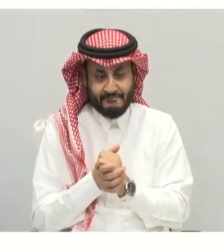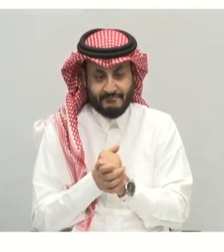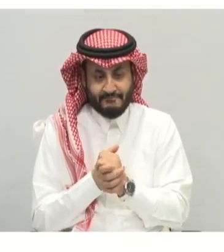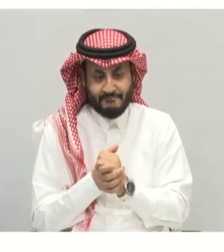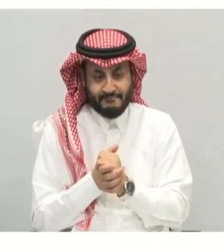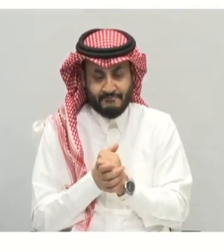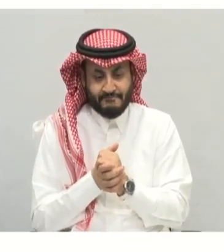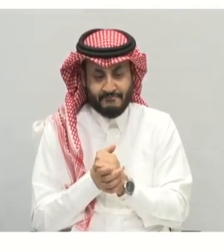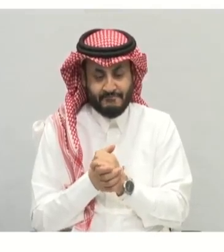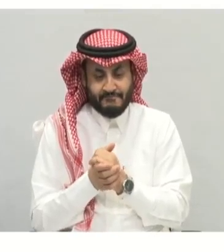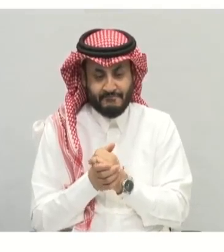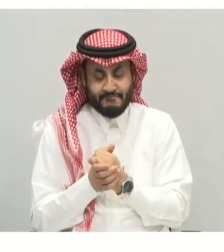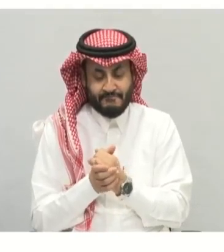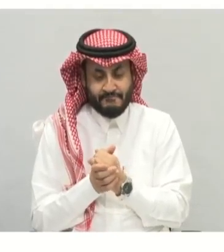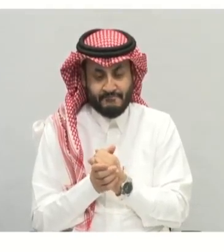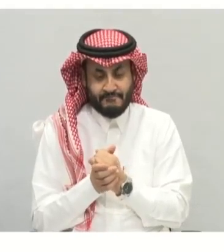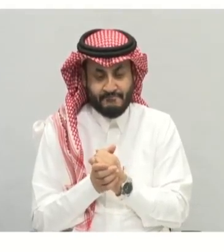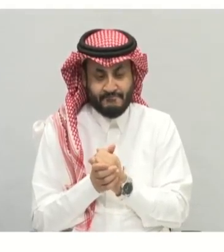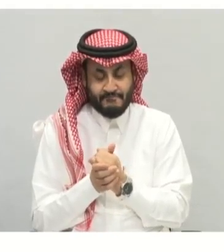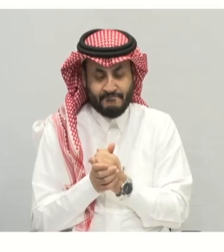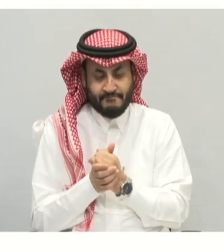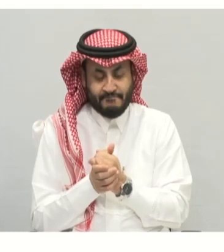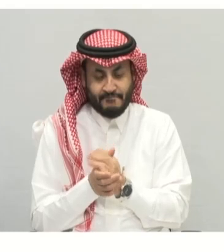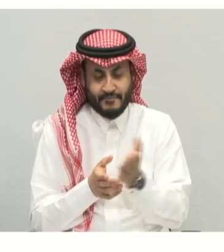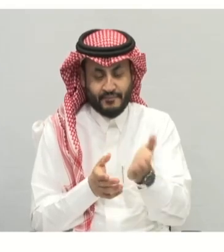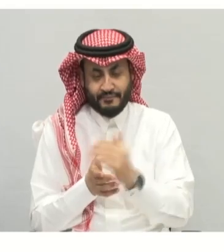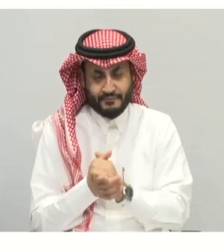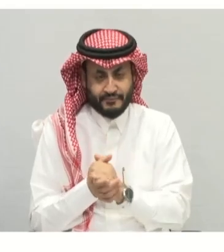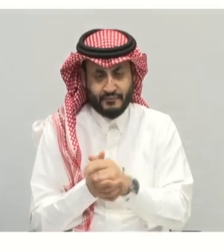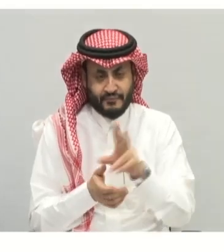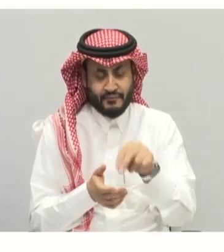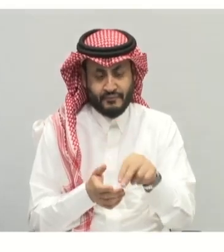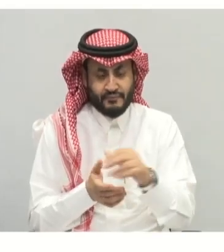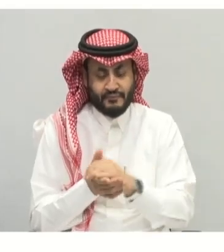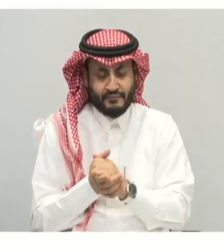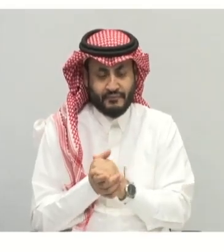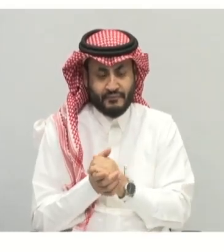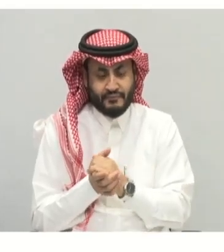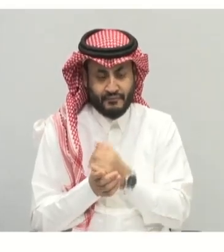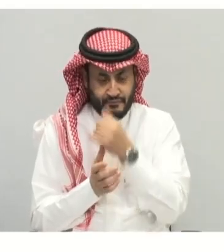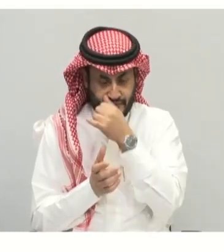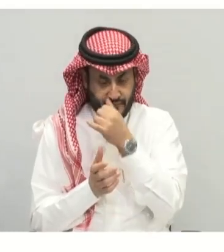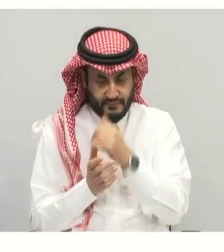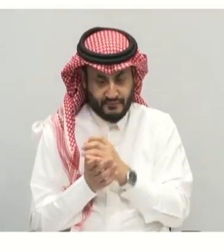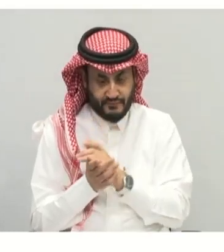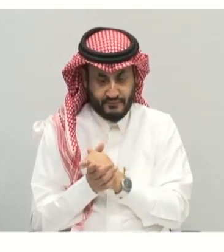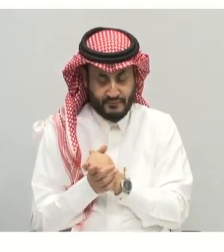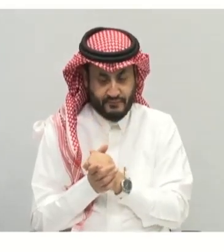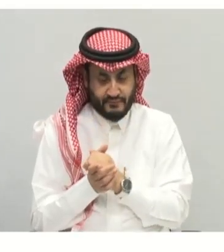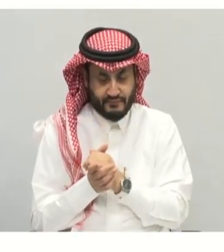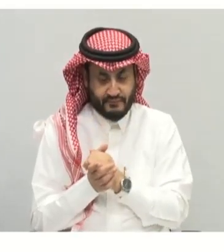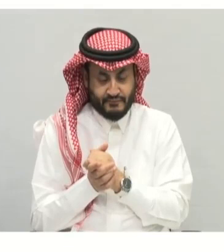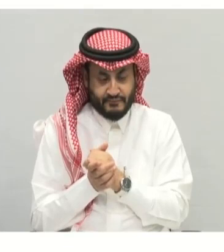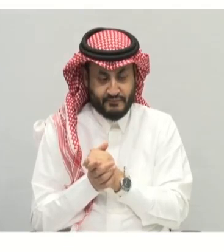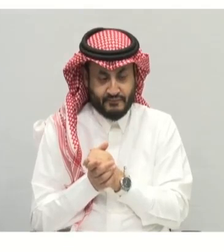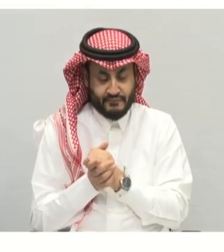lot of examples similar to this and here as well a similar example and